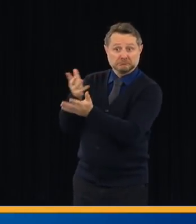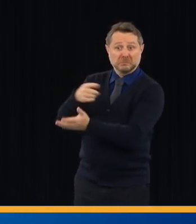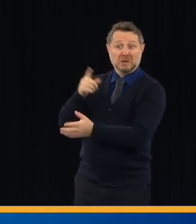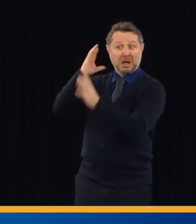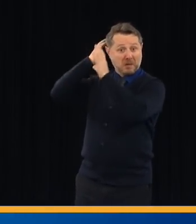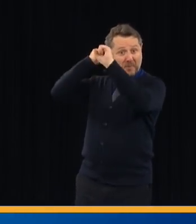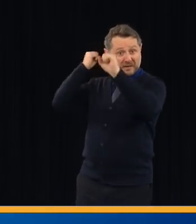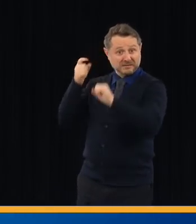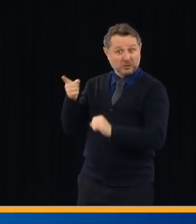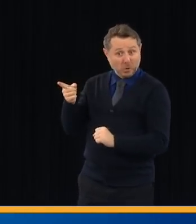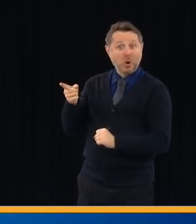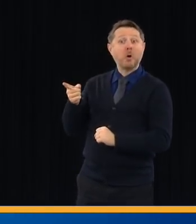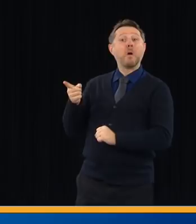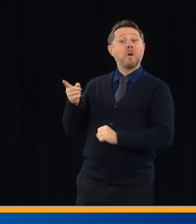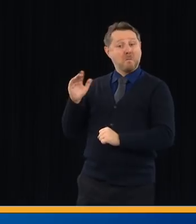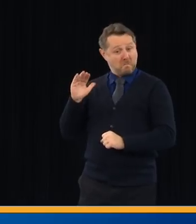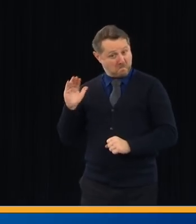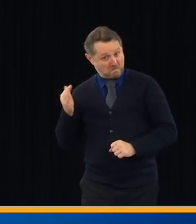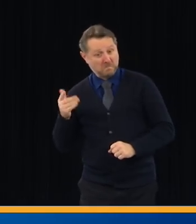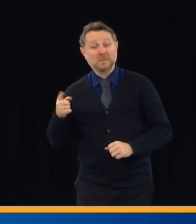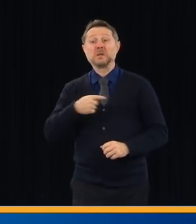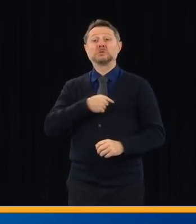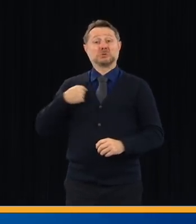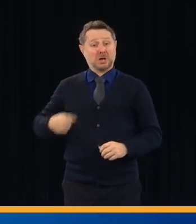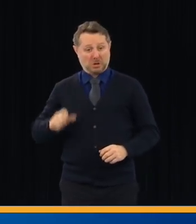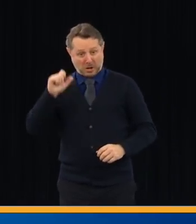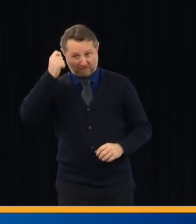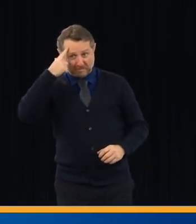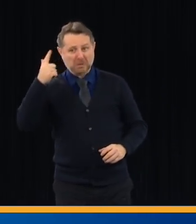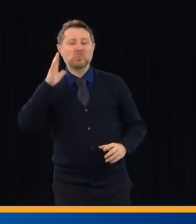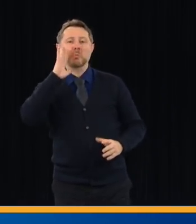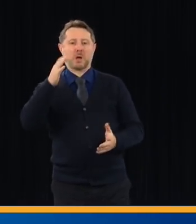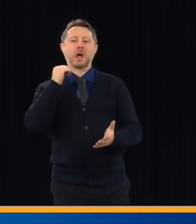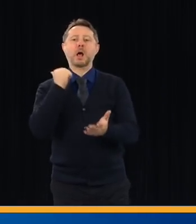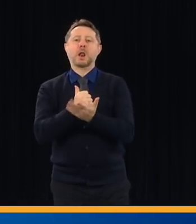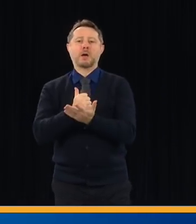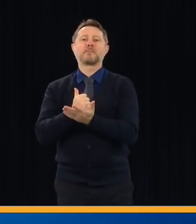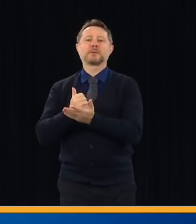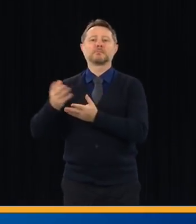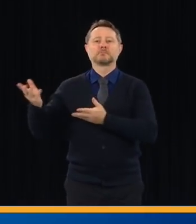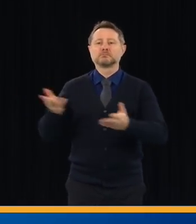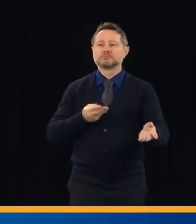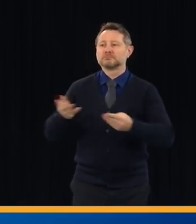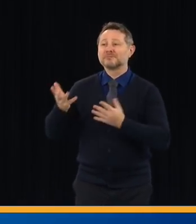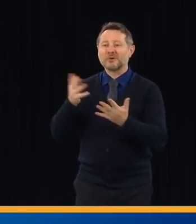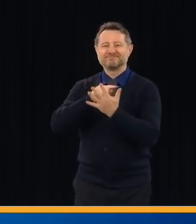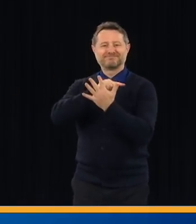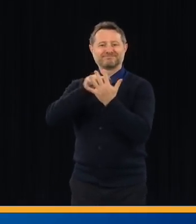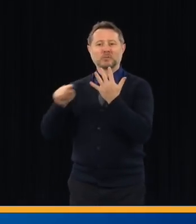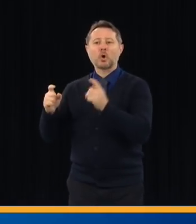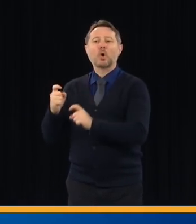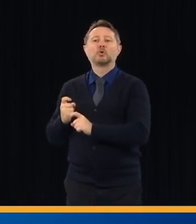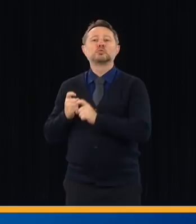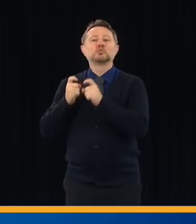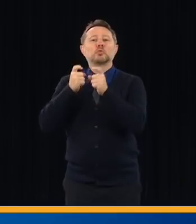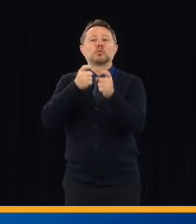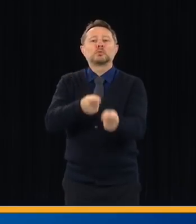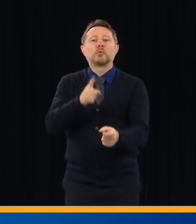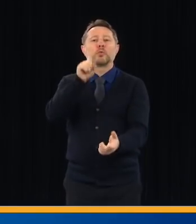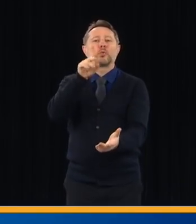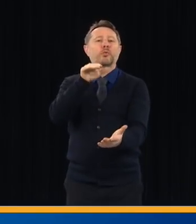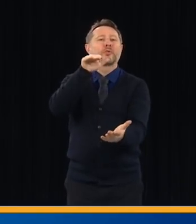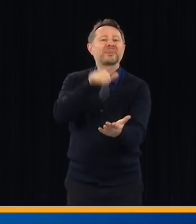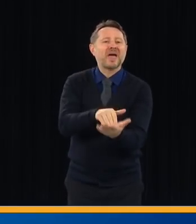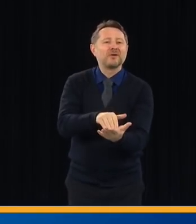Chinese government is going to facilitate a donation of 1,000 ventilators that will come